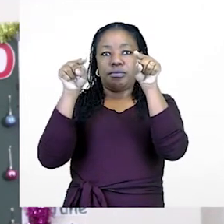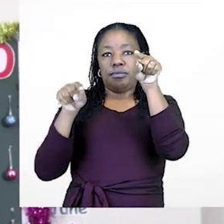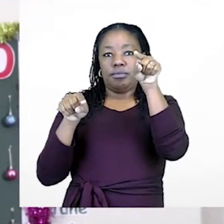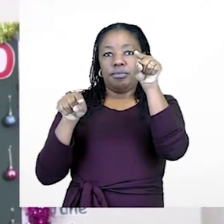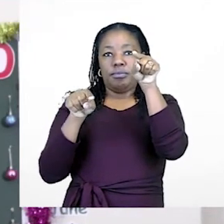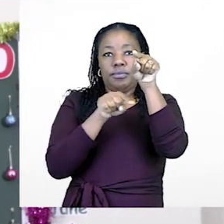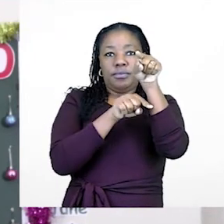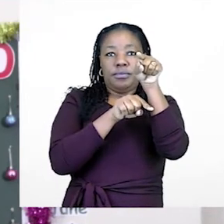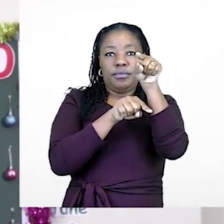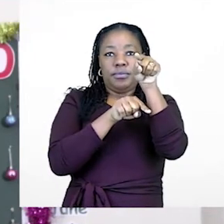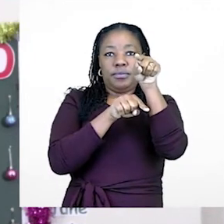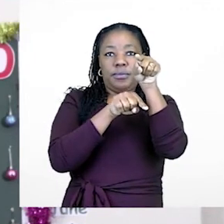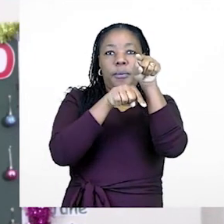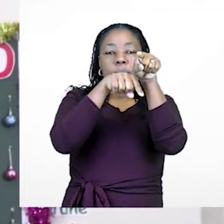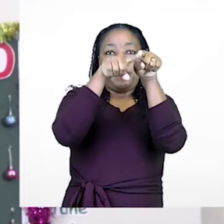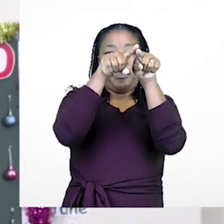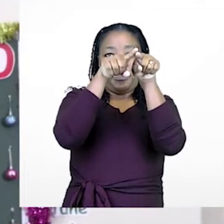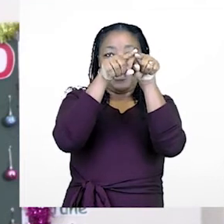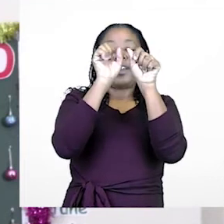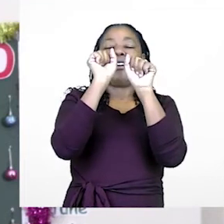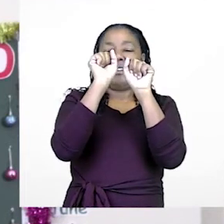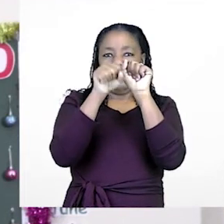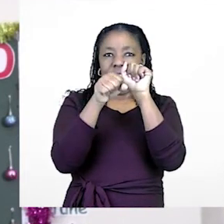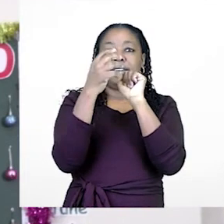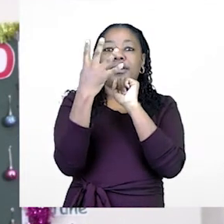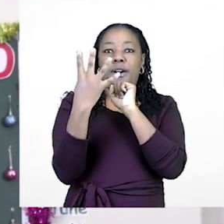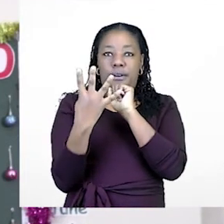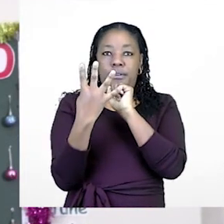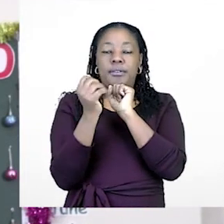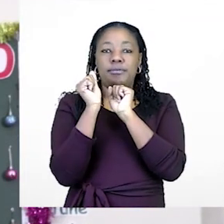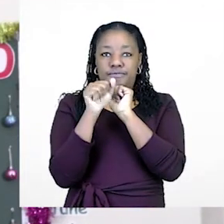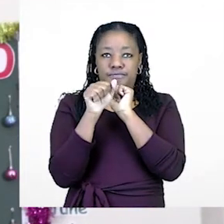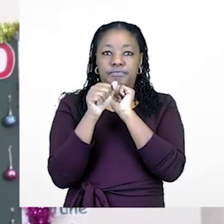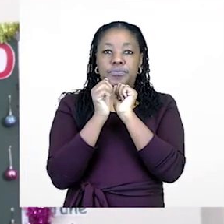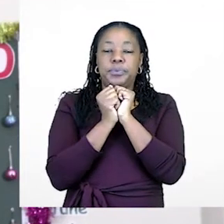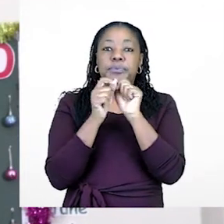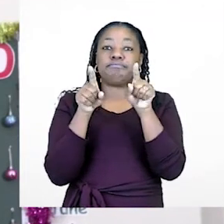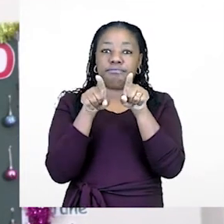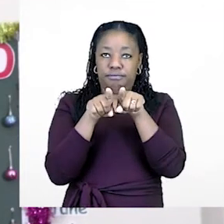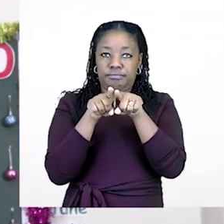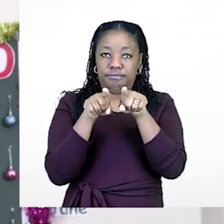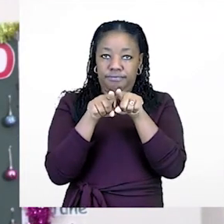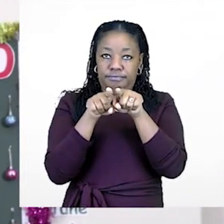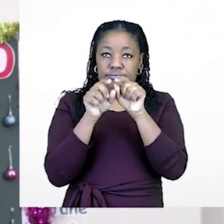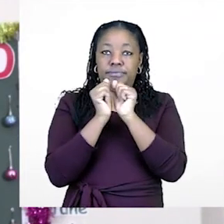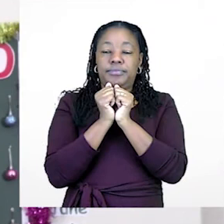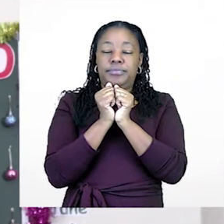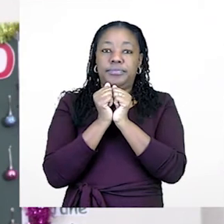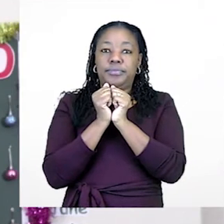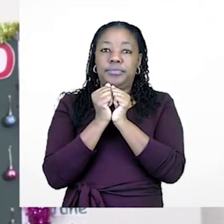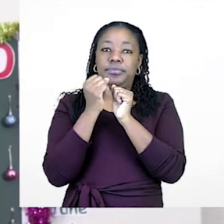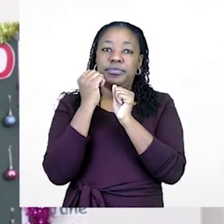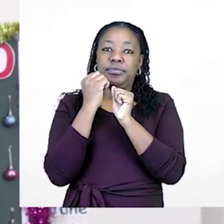3, 4. Yes, I think we found it. And remember, it said once you have found the shape,